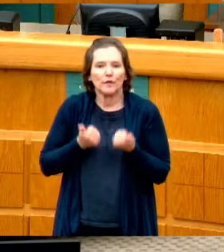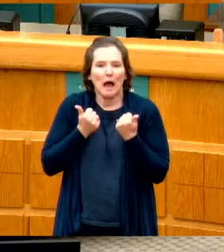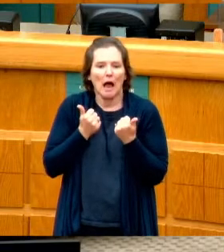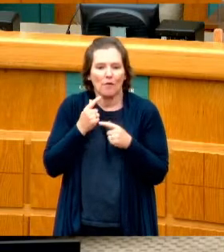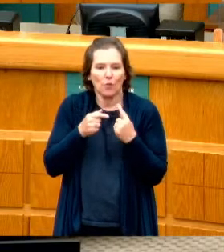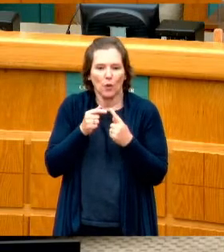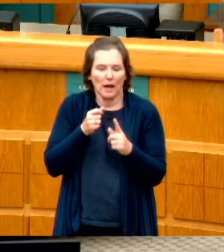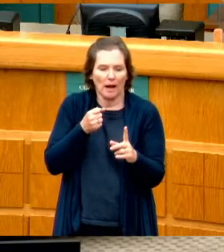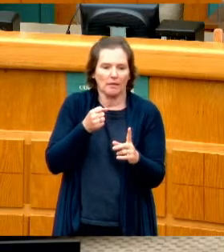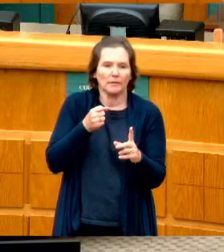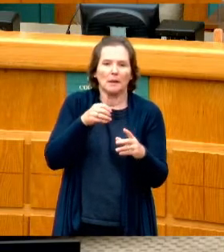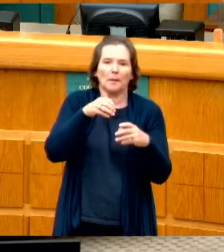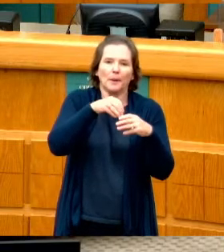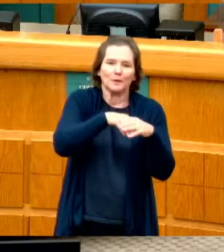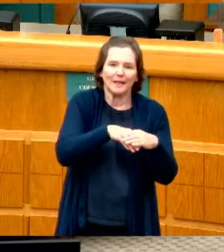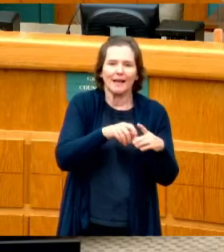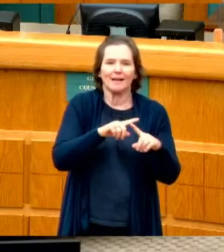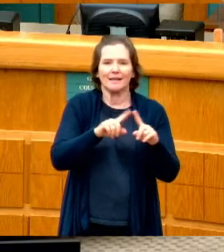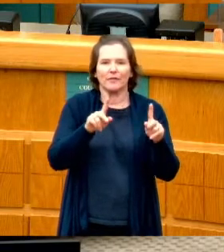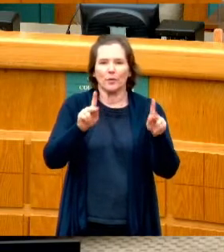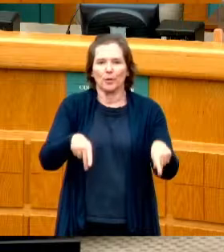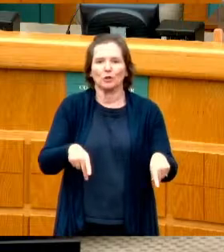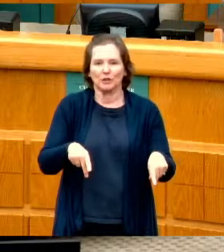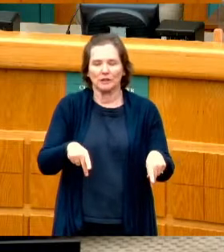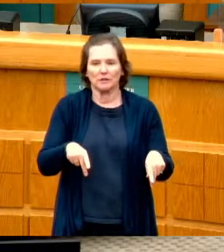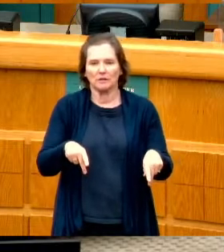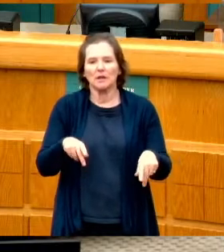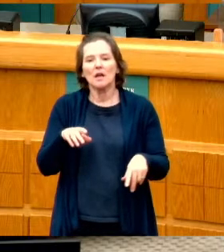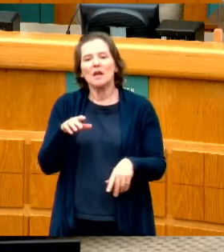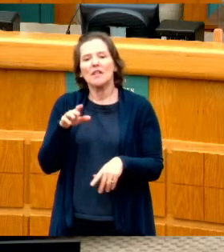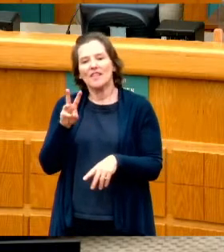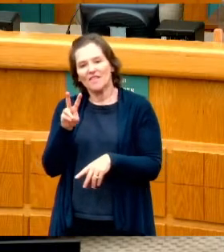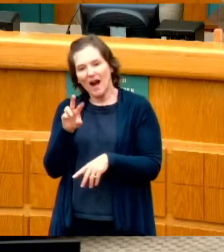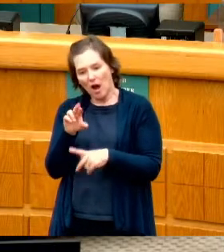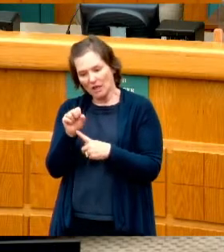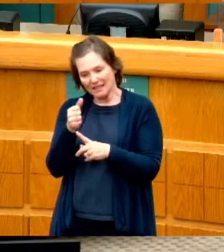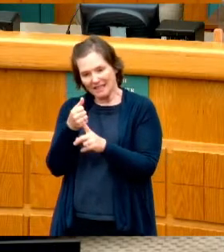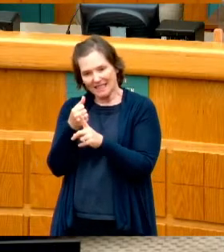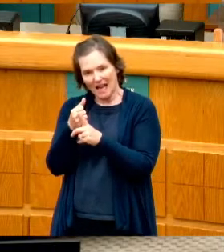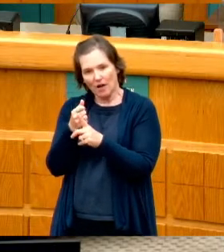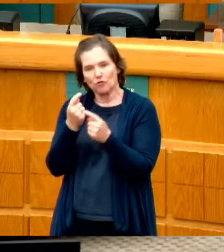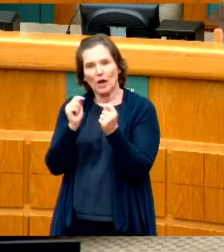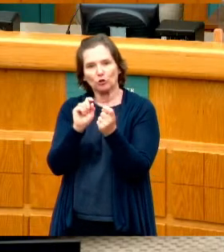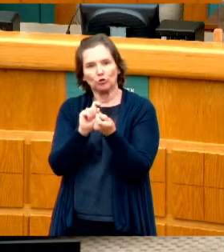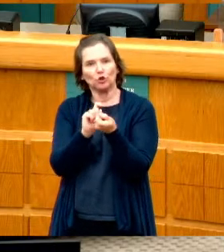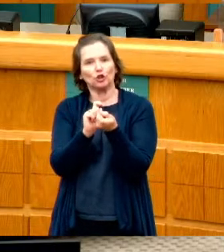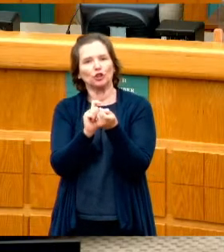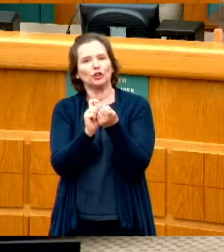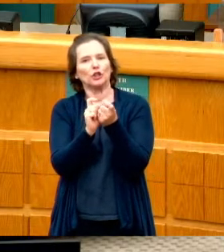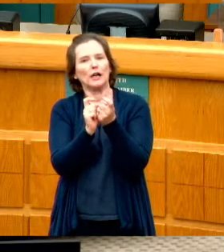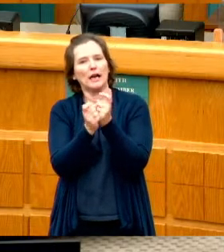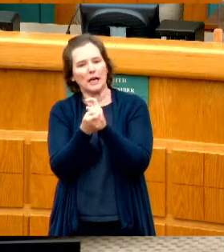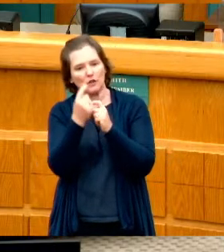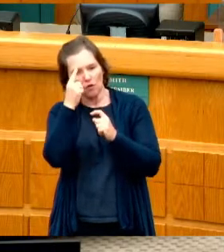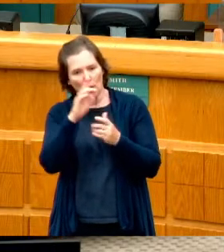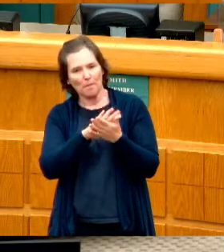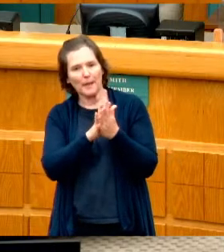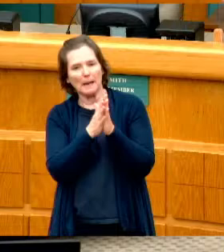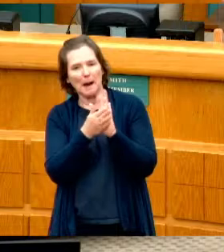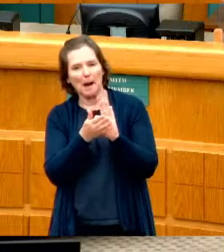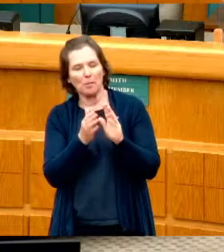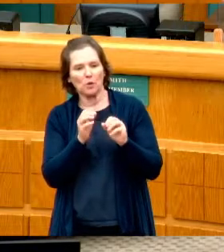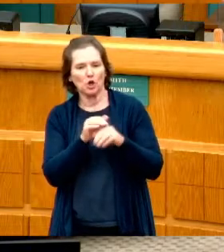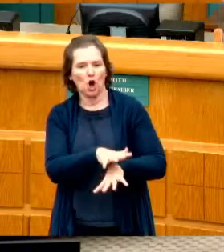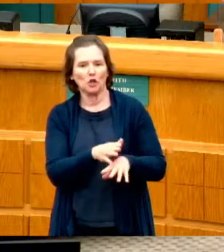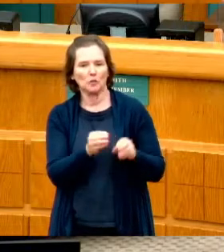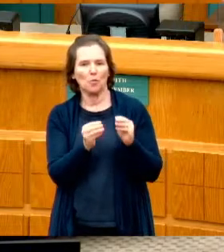do, even mutating to accomplish this mission. If we look at the model of the coronavirus, it has spike